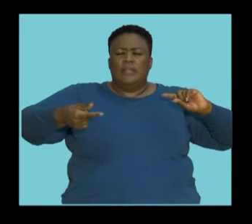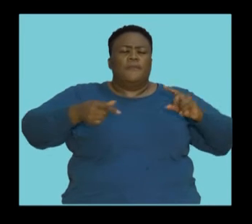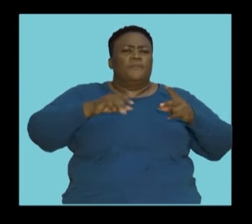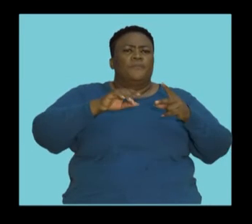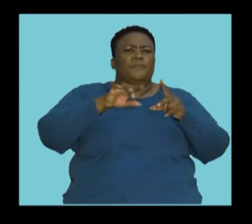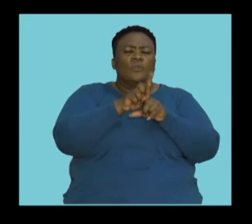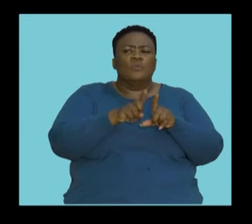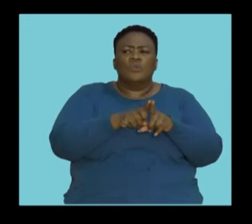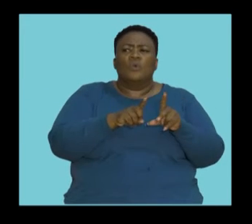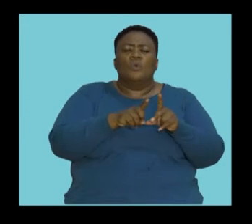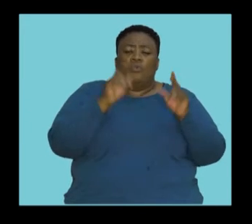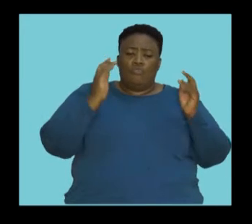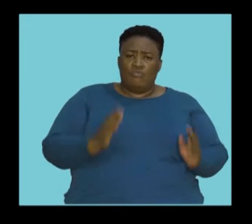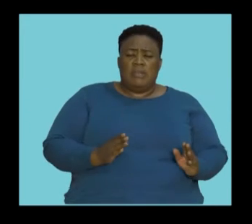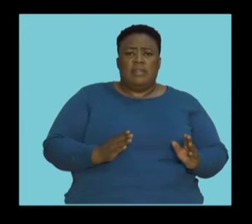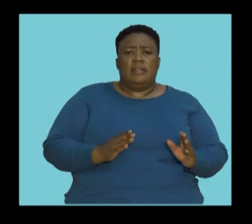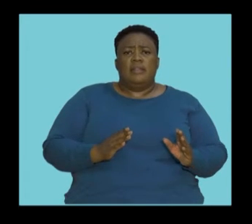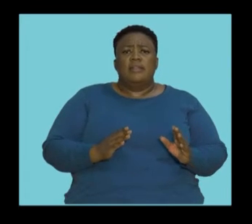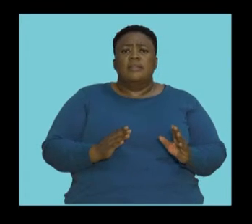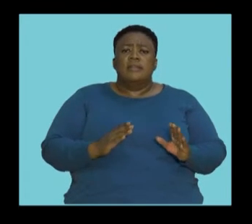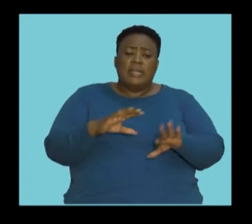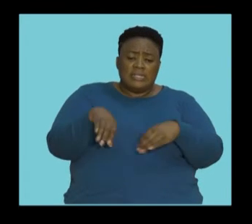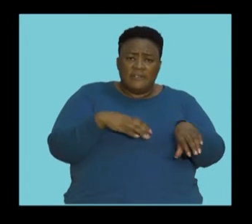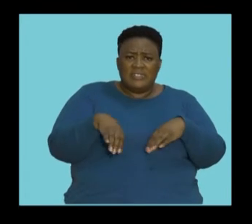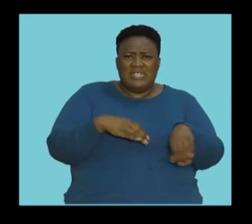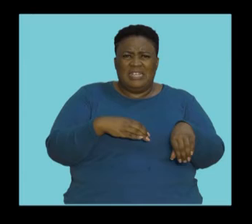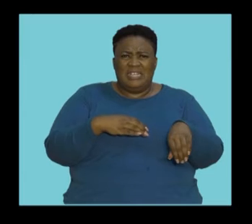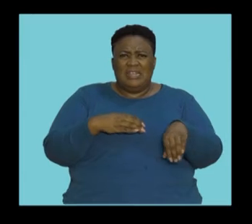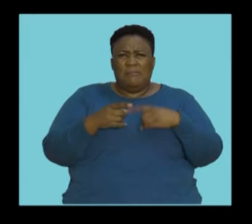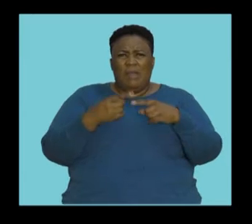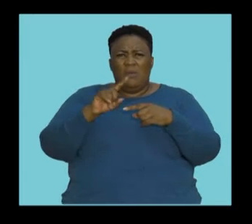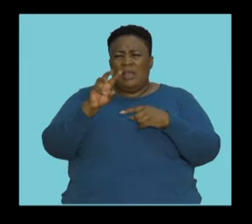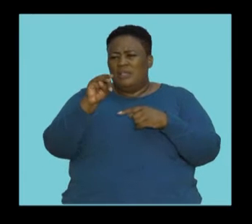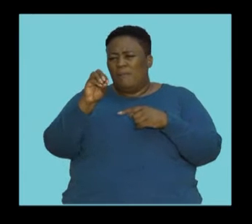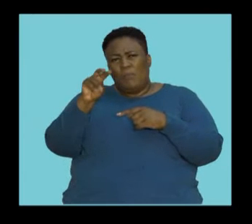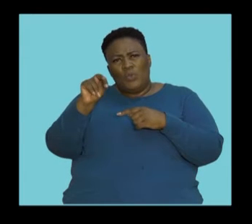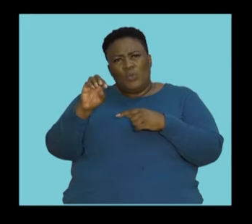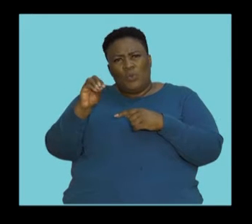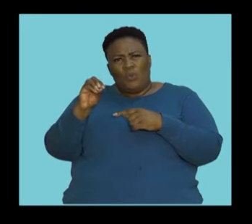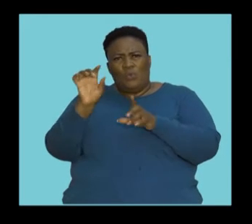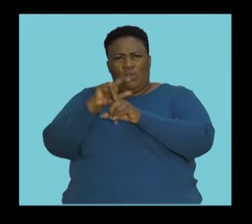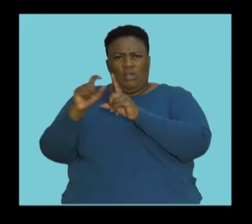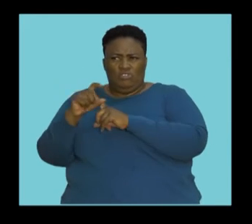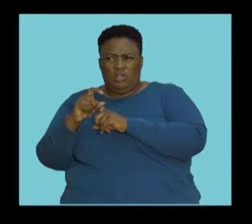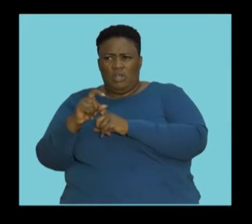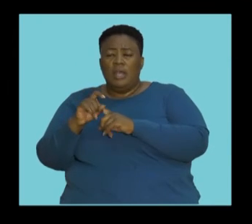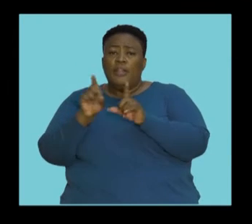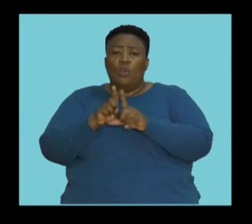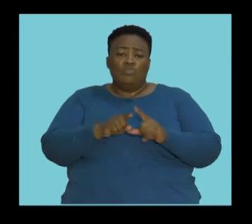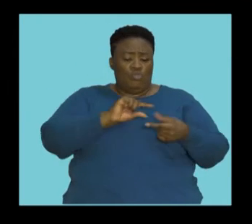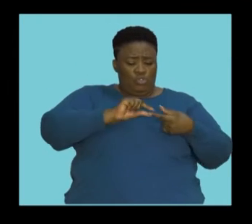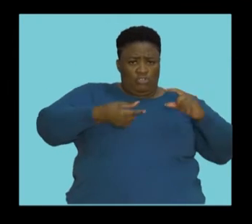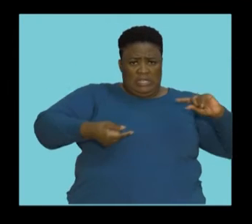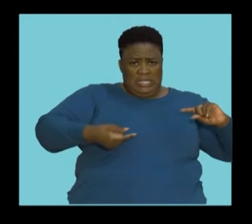of monoculture has also affected the wild varieties. We also need to look at how genetically modified